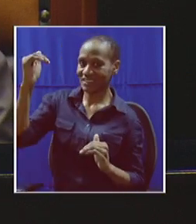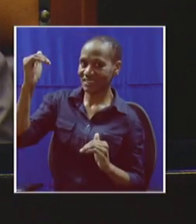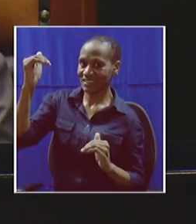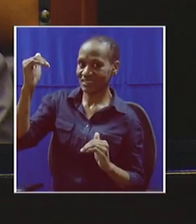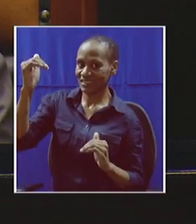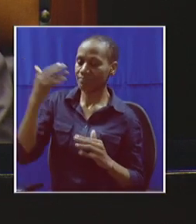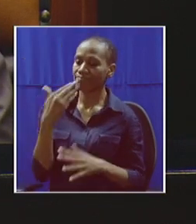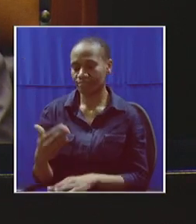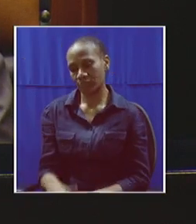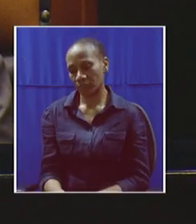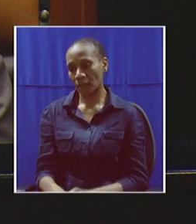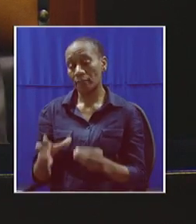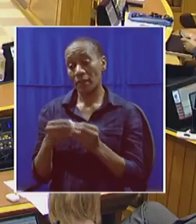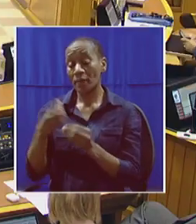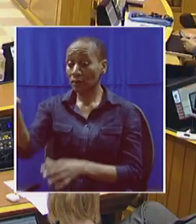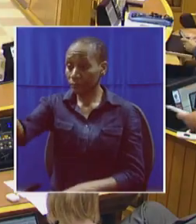honorable